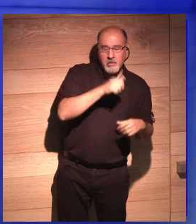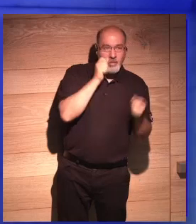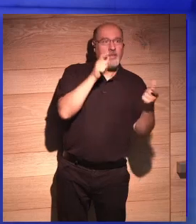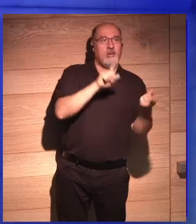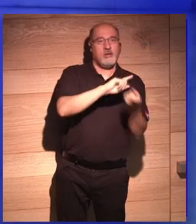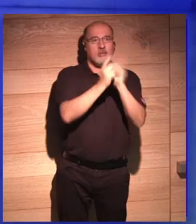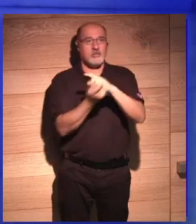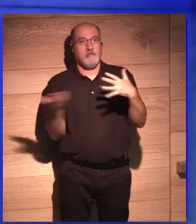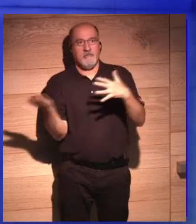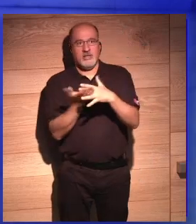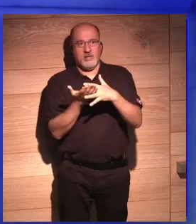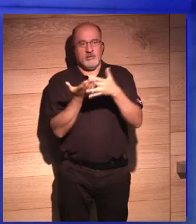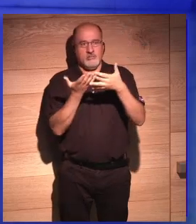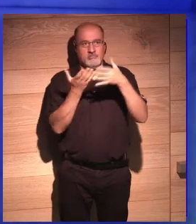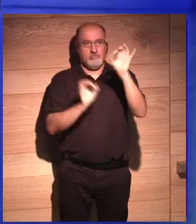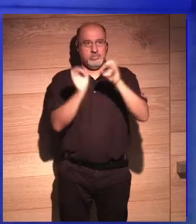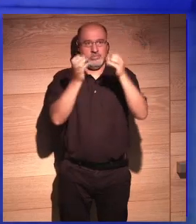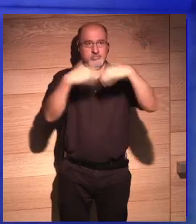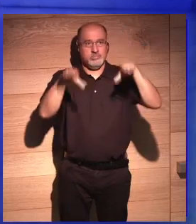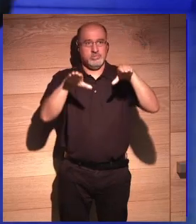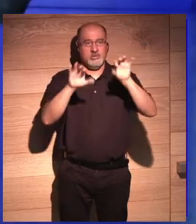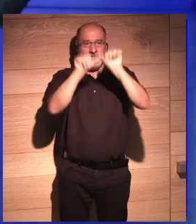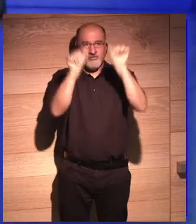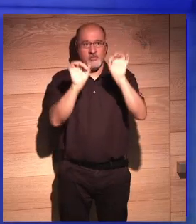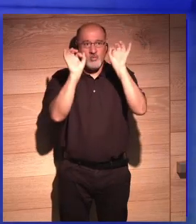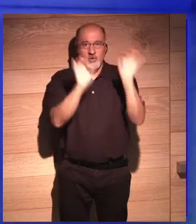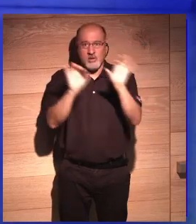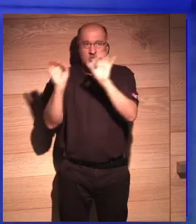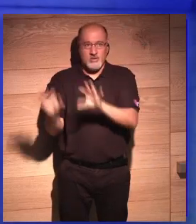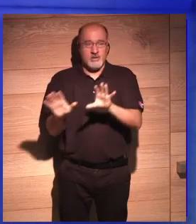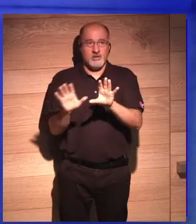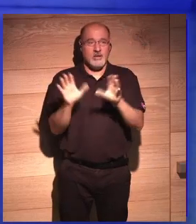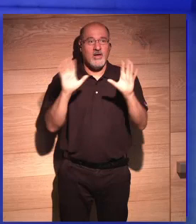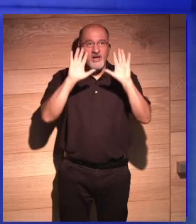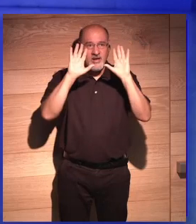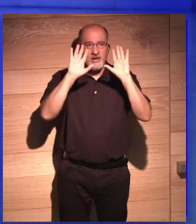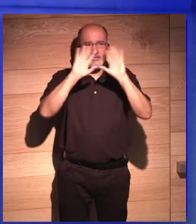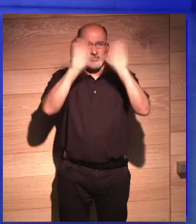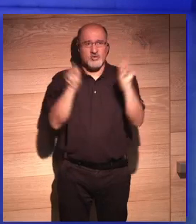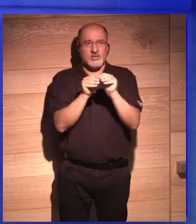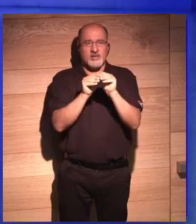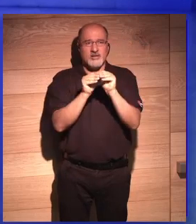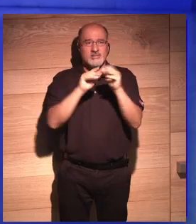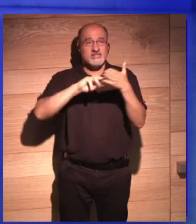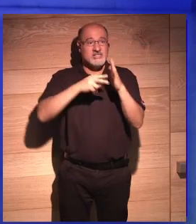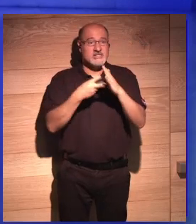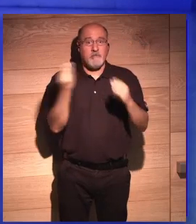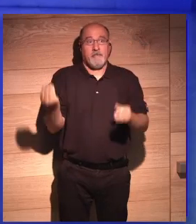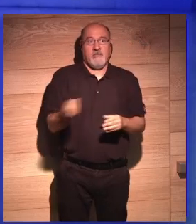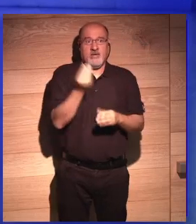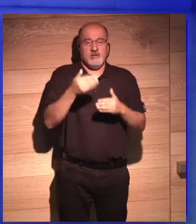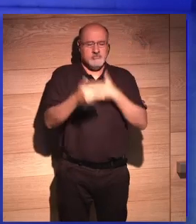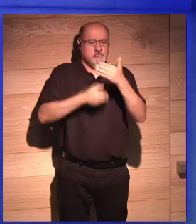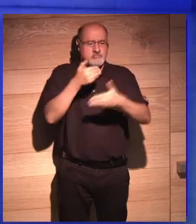technical level in the background was we refined this turnkey system, this like robust system that